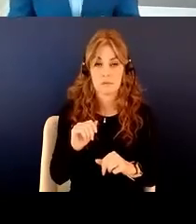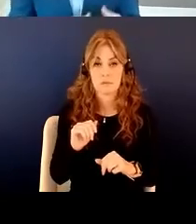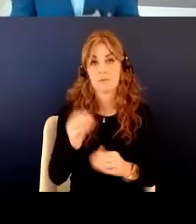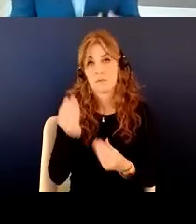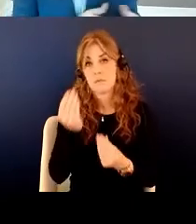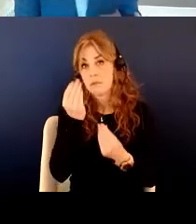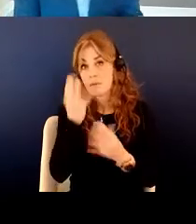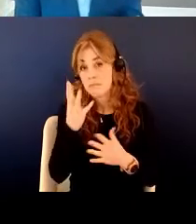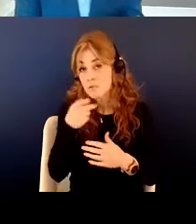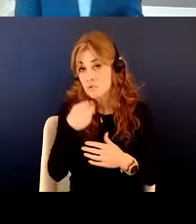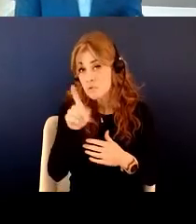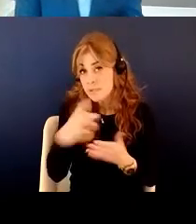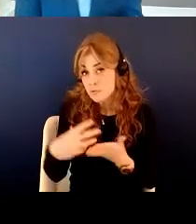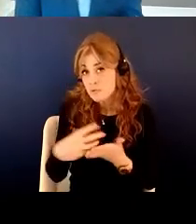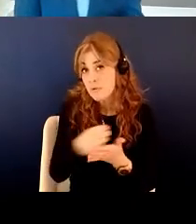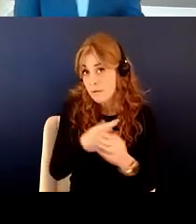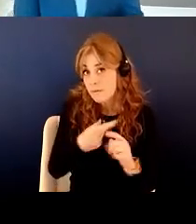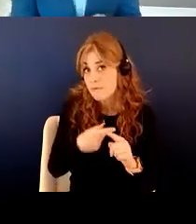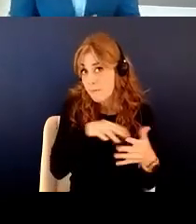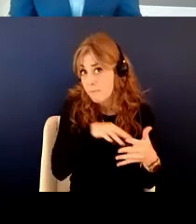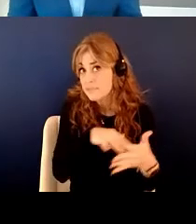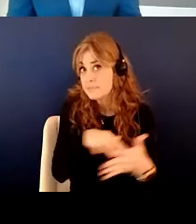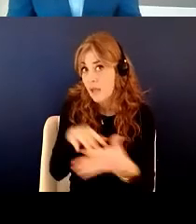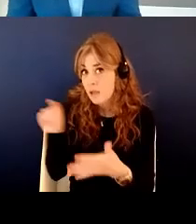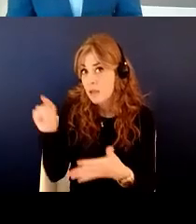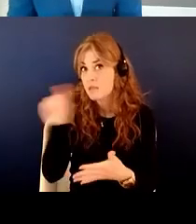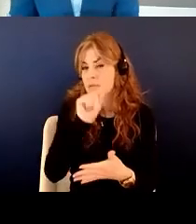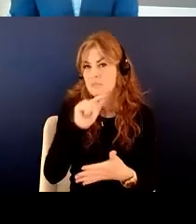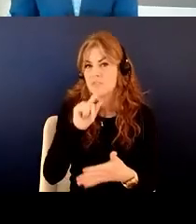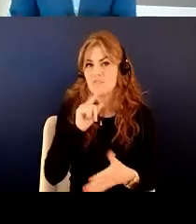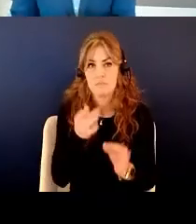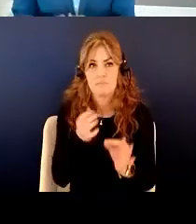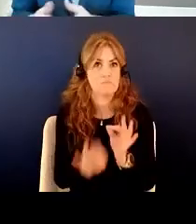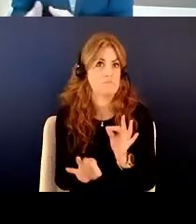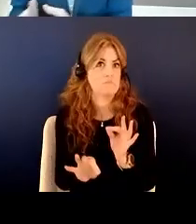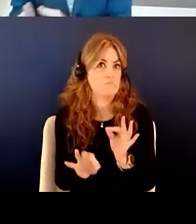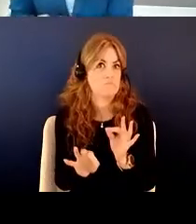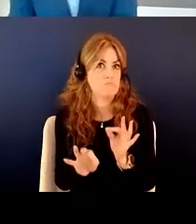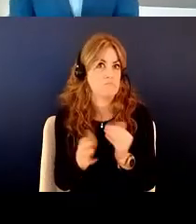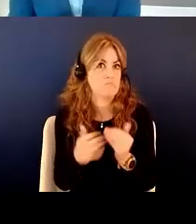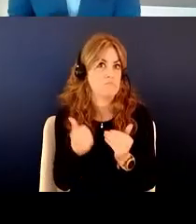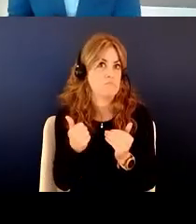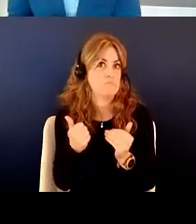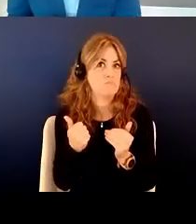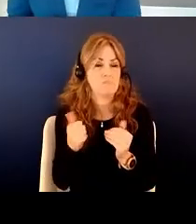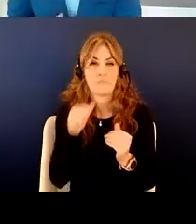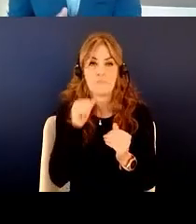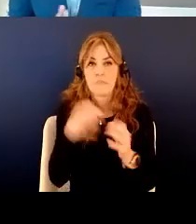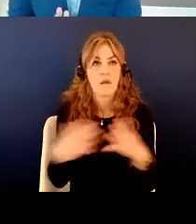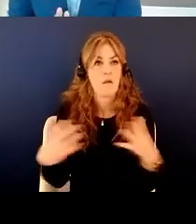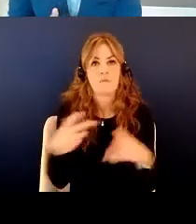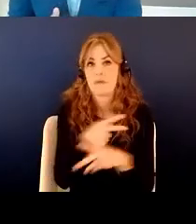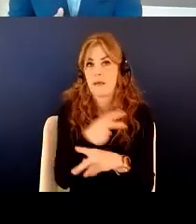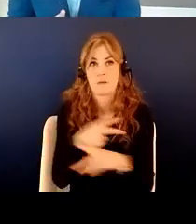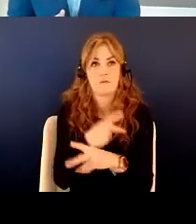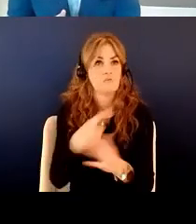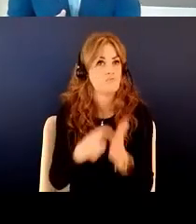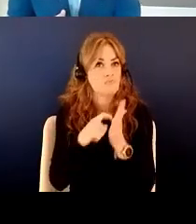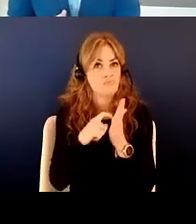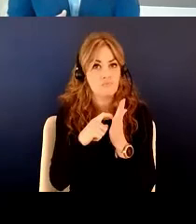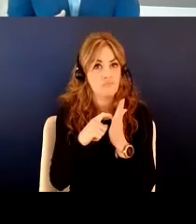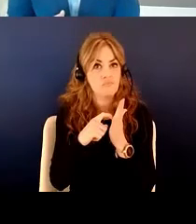that you need to collect from the studies is quite minimal, and there's actually not a lot of calculations that you need to do as